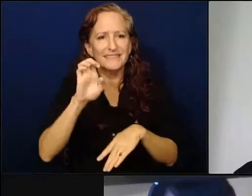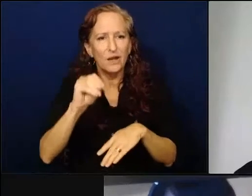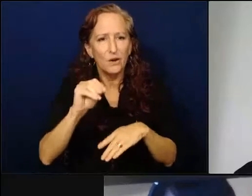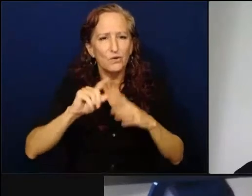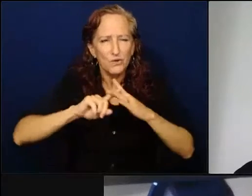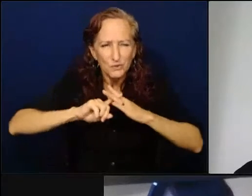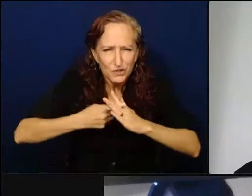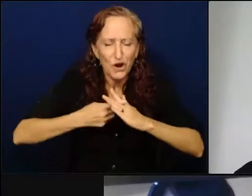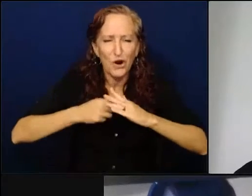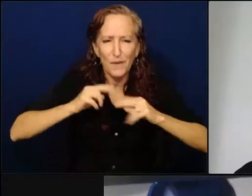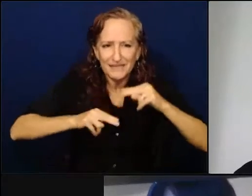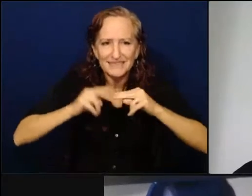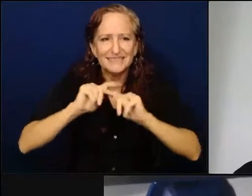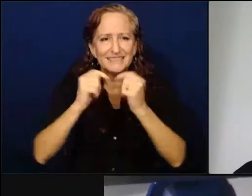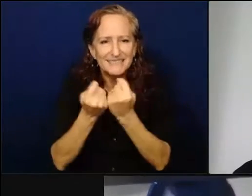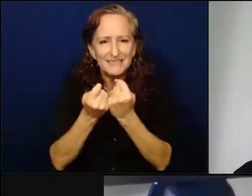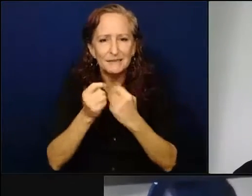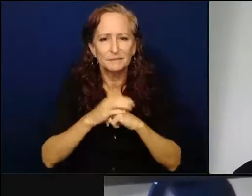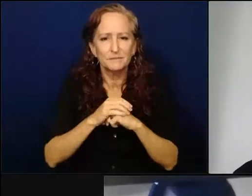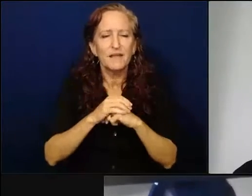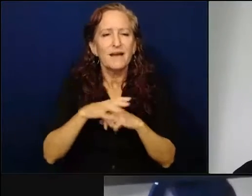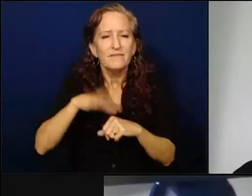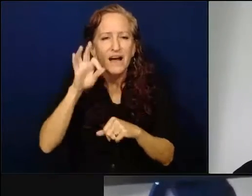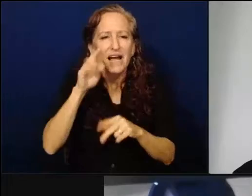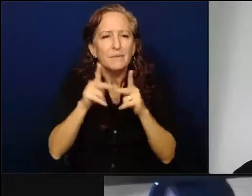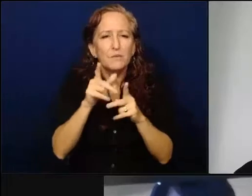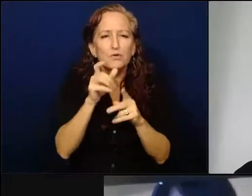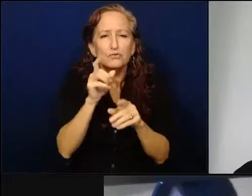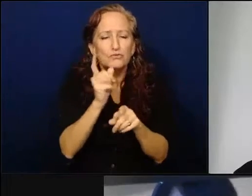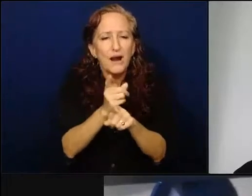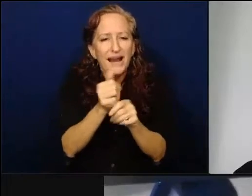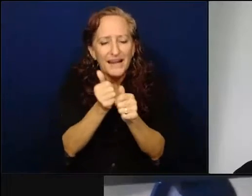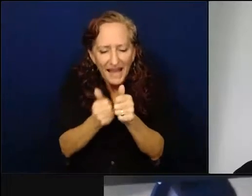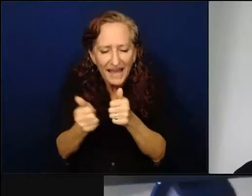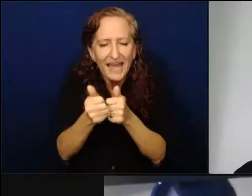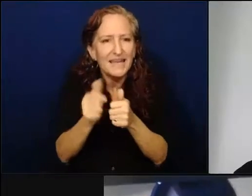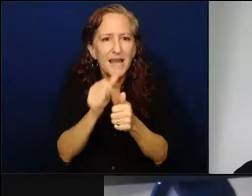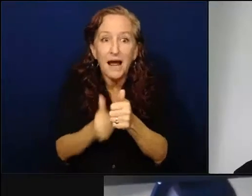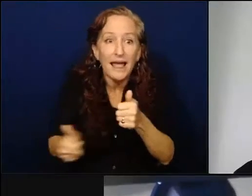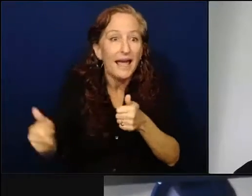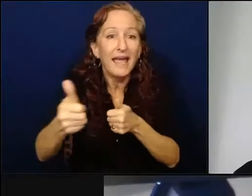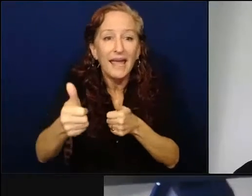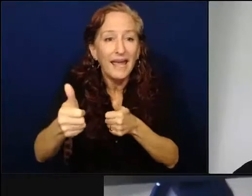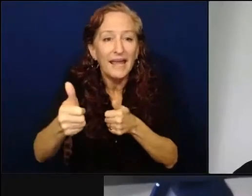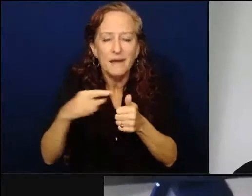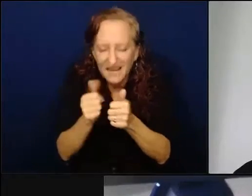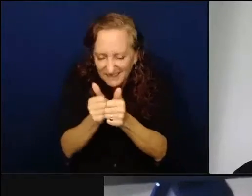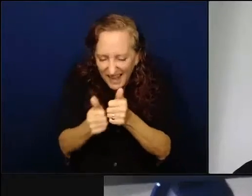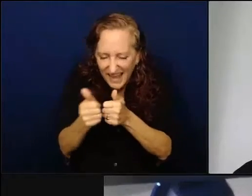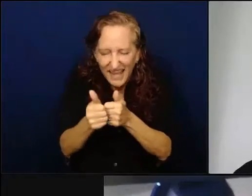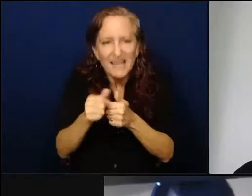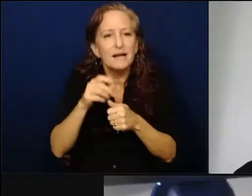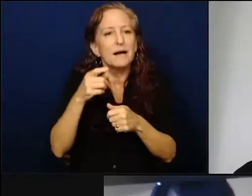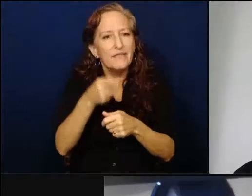team. Finding people who are just a little bit farther ahead on the road is critical to being able to then digest that advice and then really be able